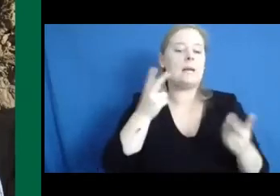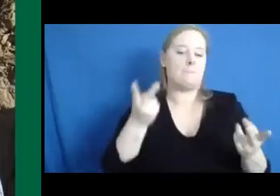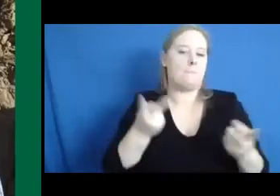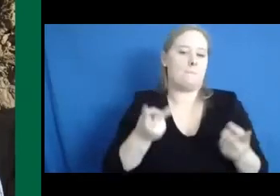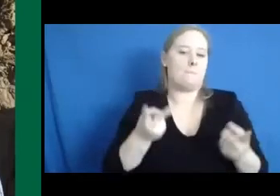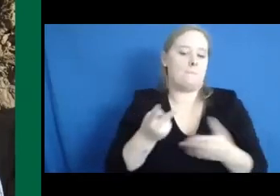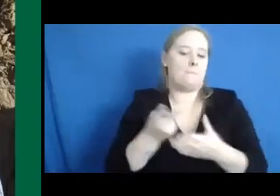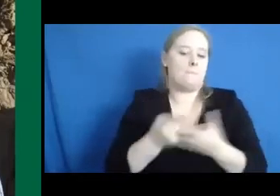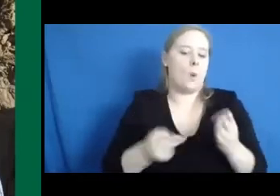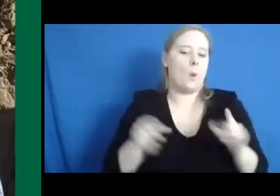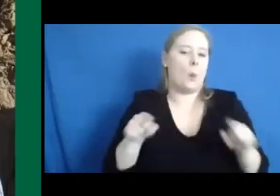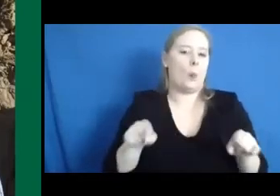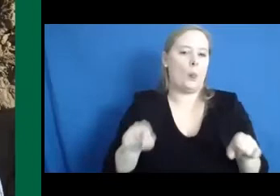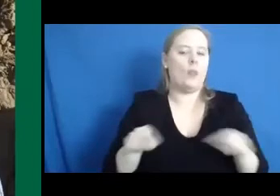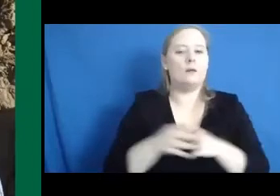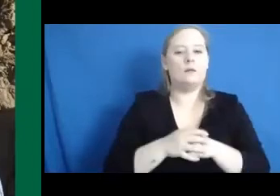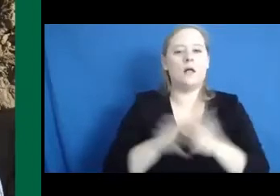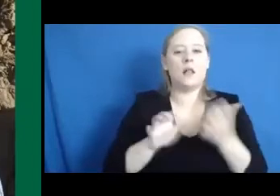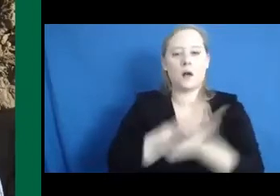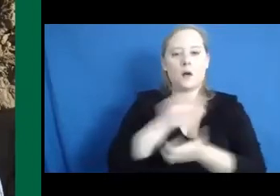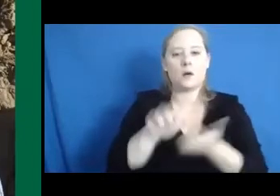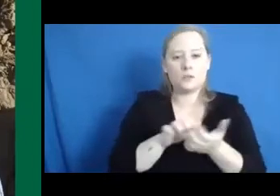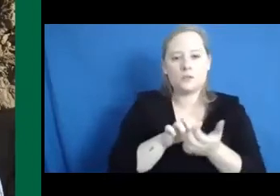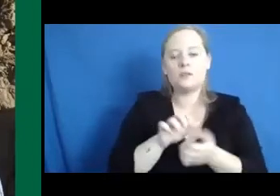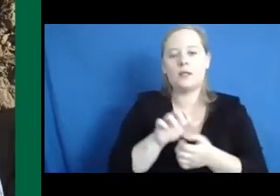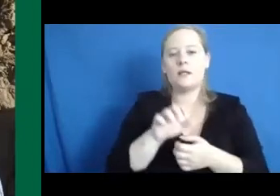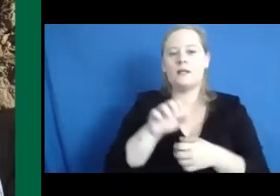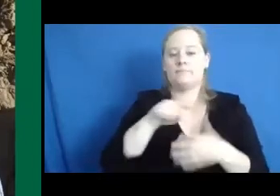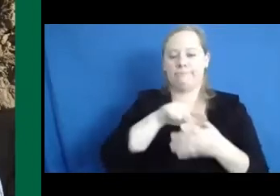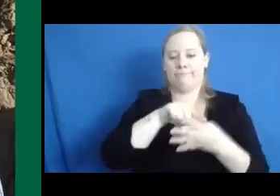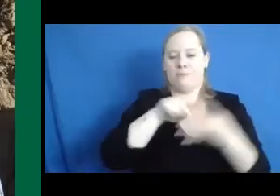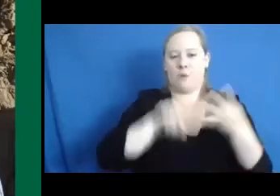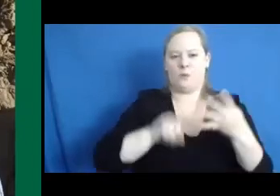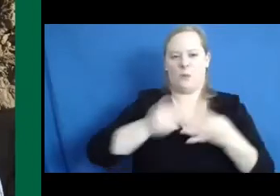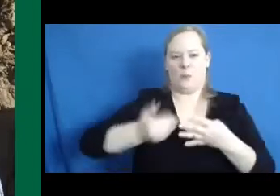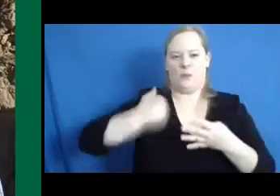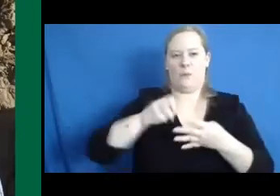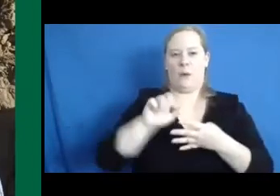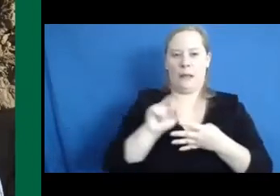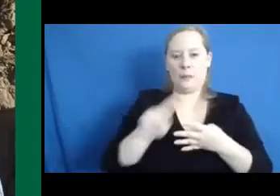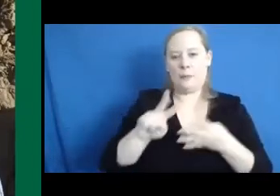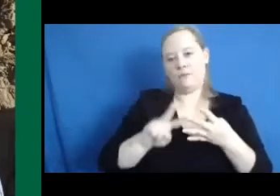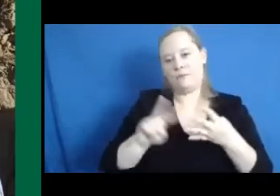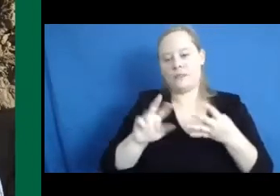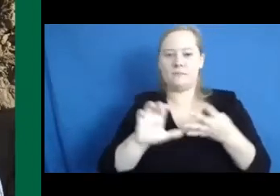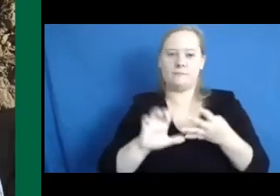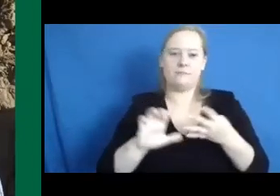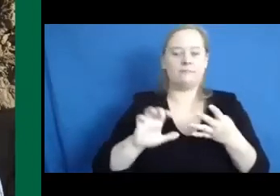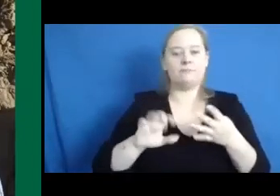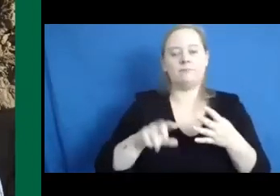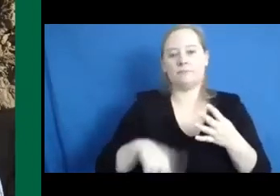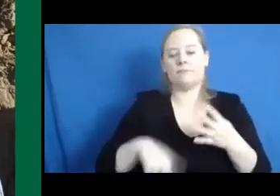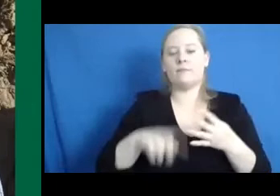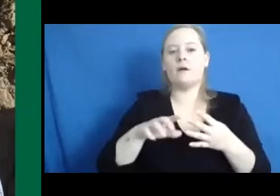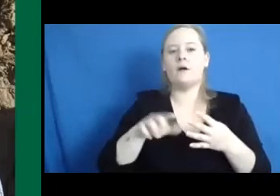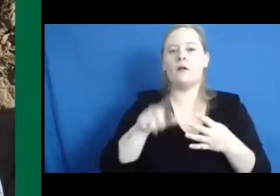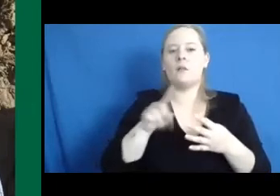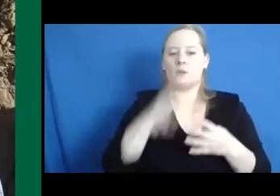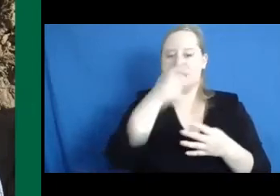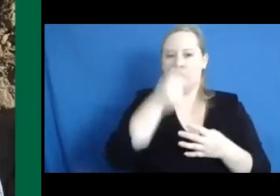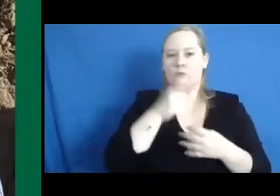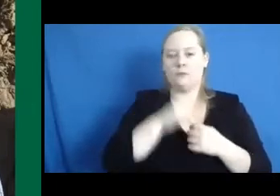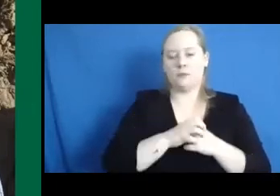Those concentrations of arsenic, uranium, vanadium, and copper at the base of the Aztec Reservoir are very interesting